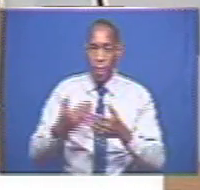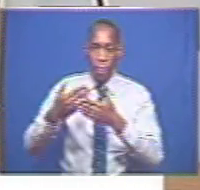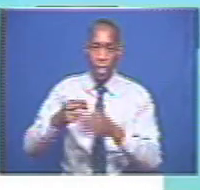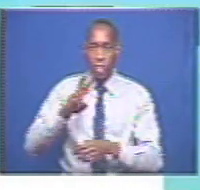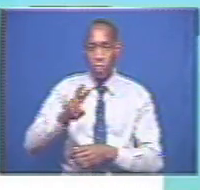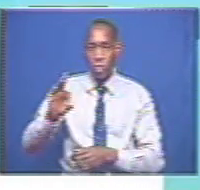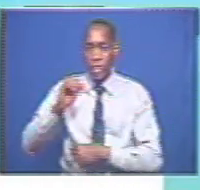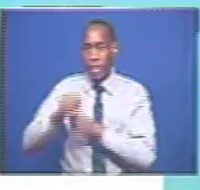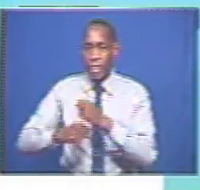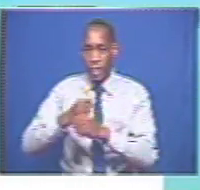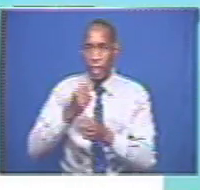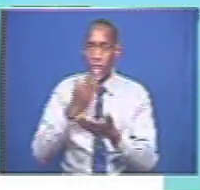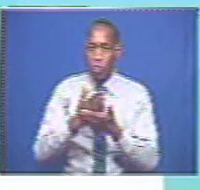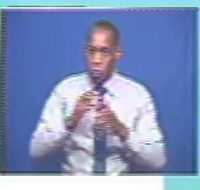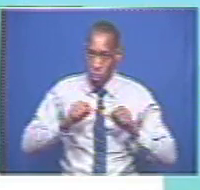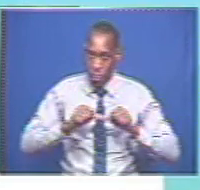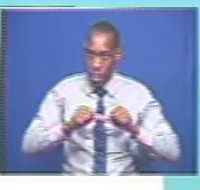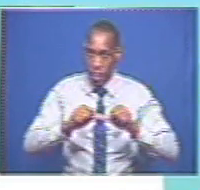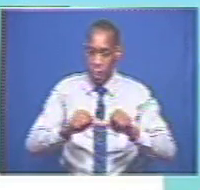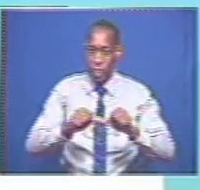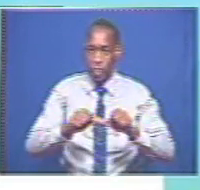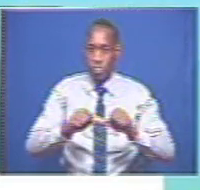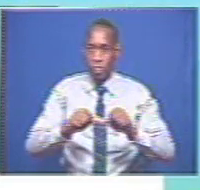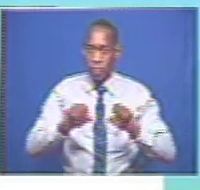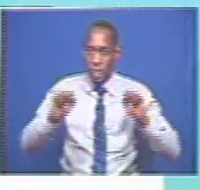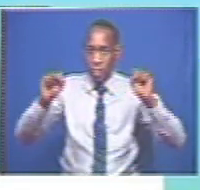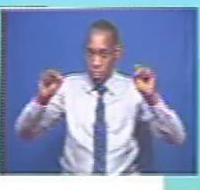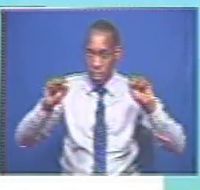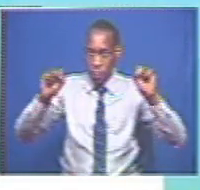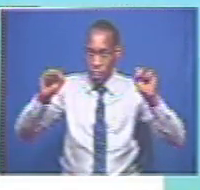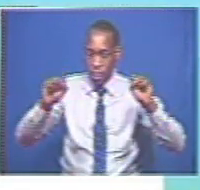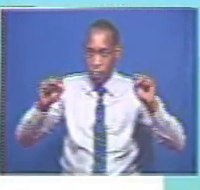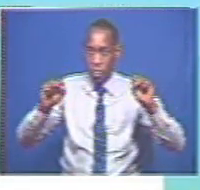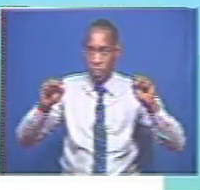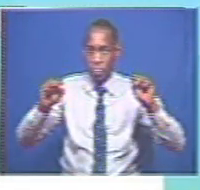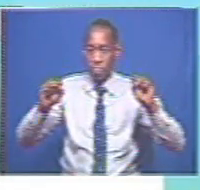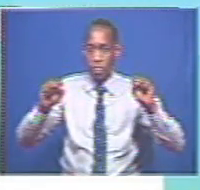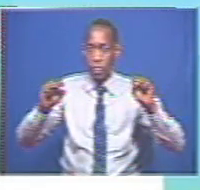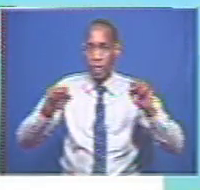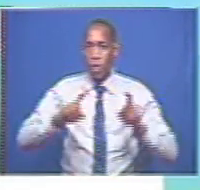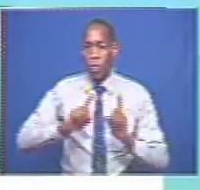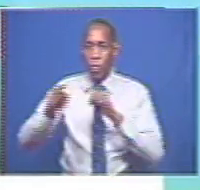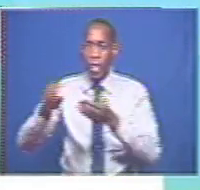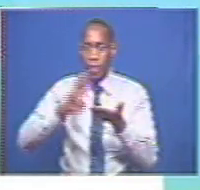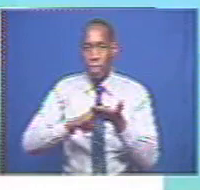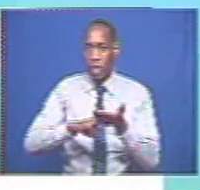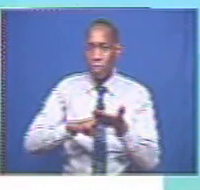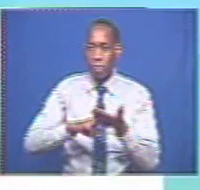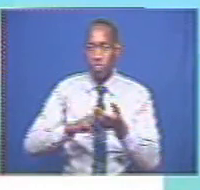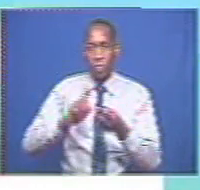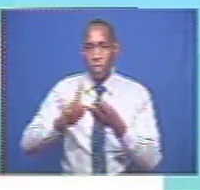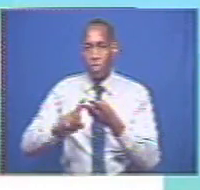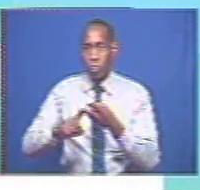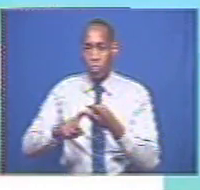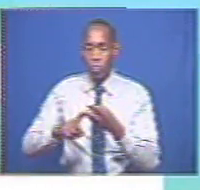they have actually maintained that decorum of a football match. We were with them in Machakos, we never met in Bukungu, we were with them